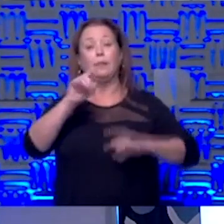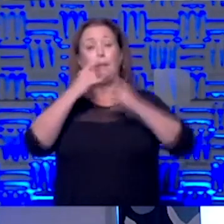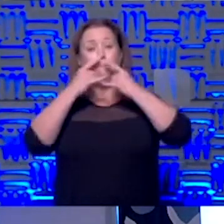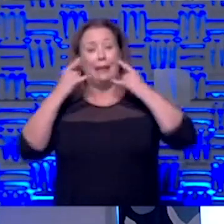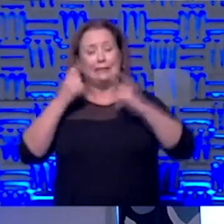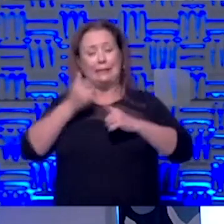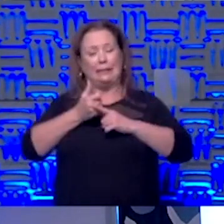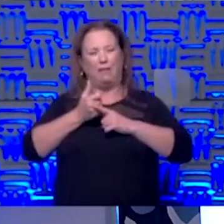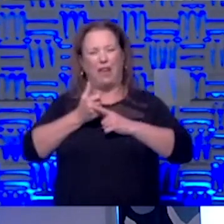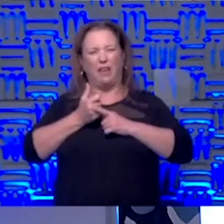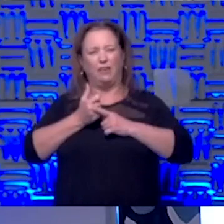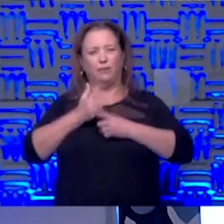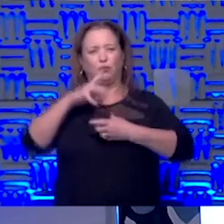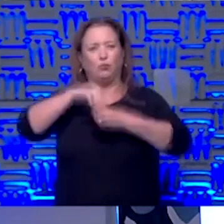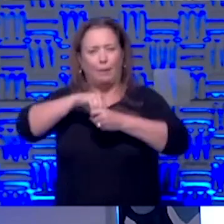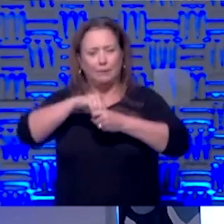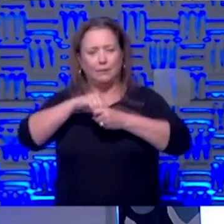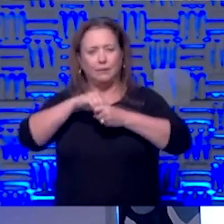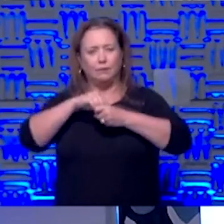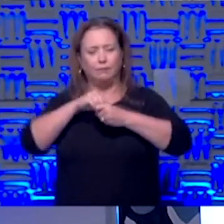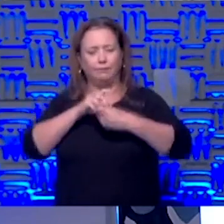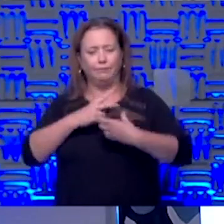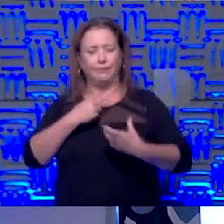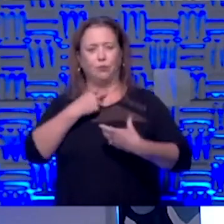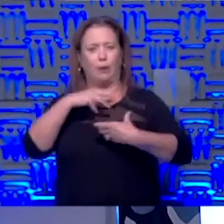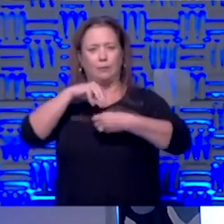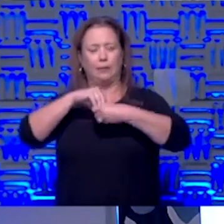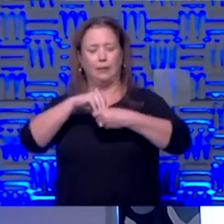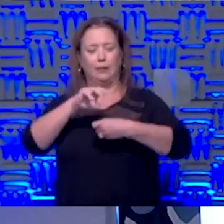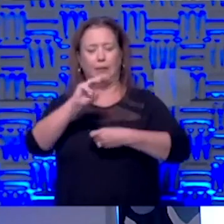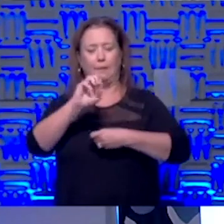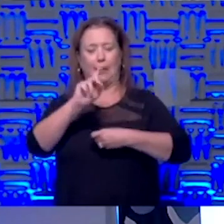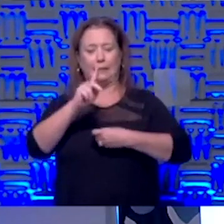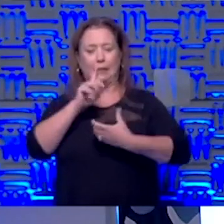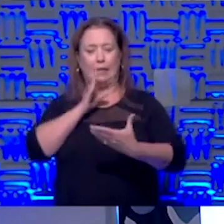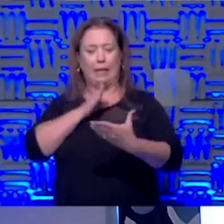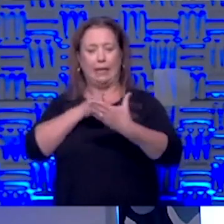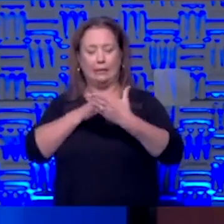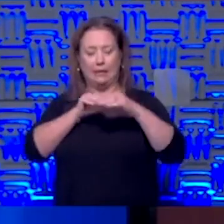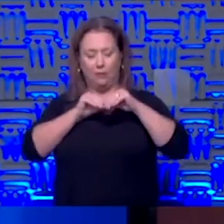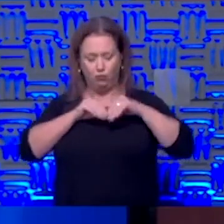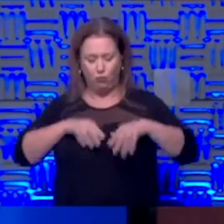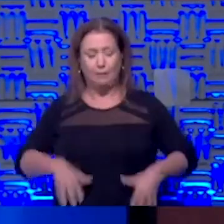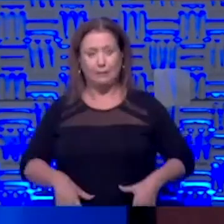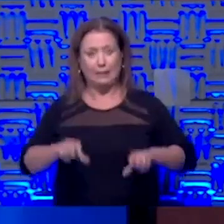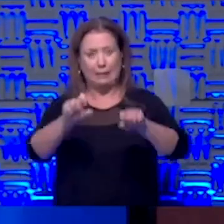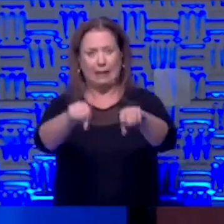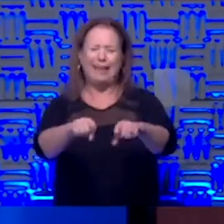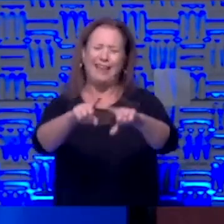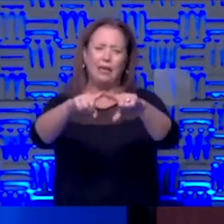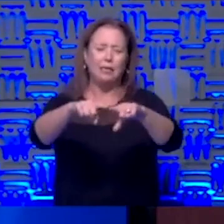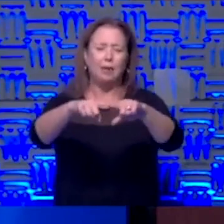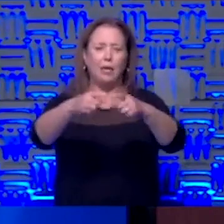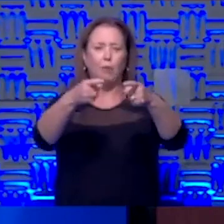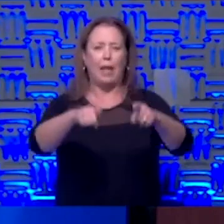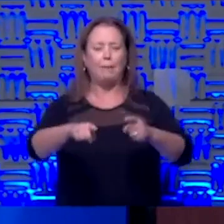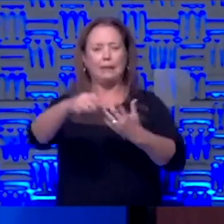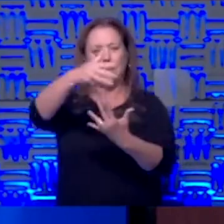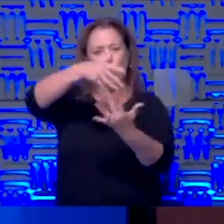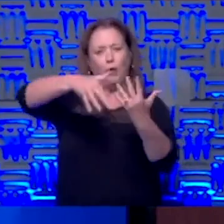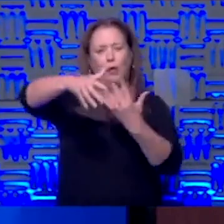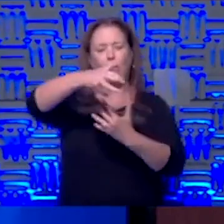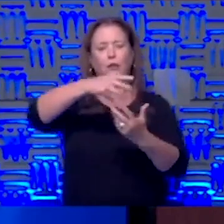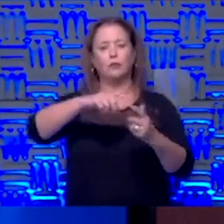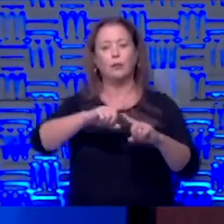particles. The mask, what happens is it hits the front of the mask and then drops. It can still go down depending on what happens there, what kind of interaction you're